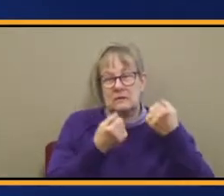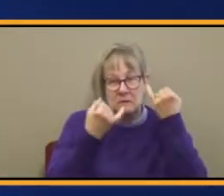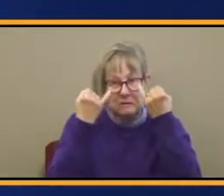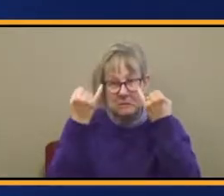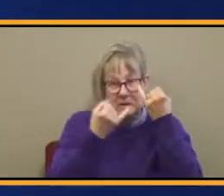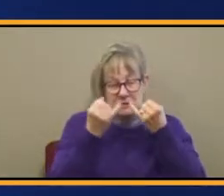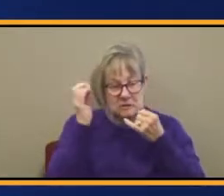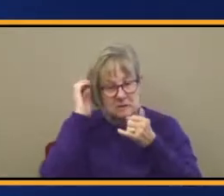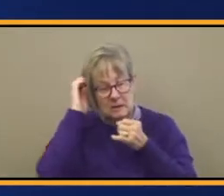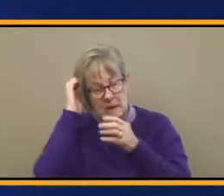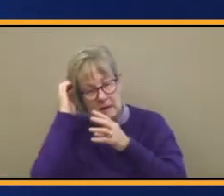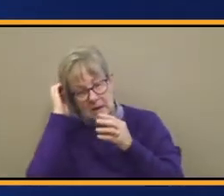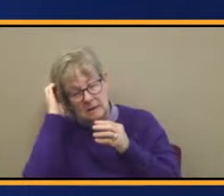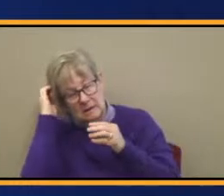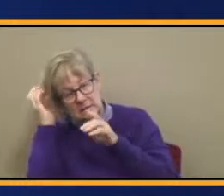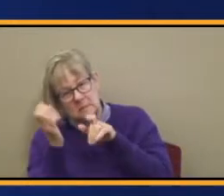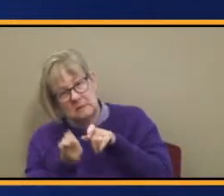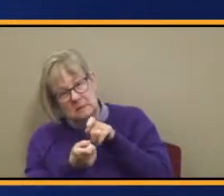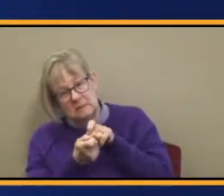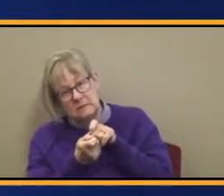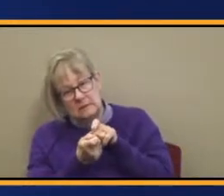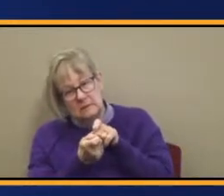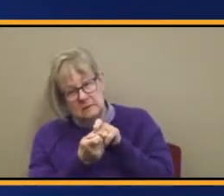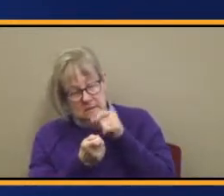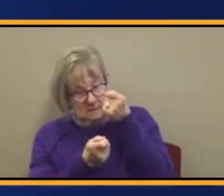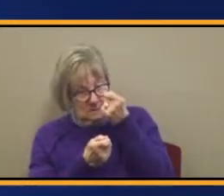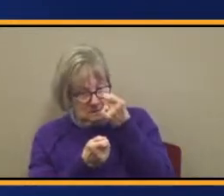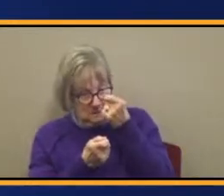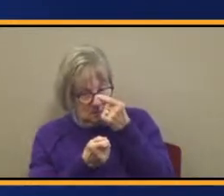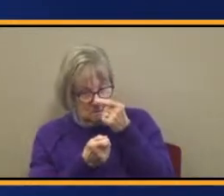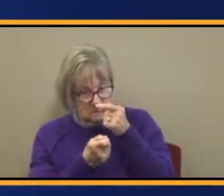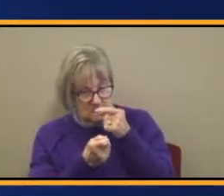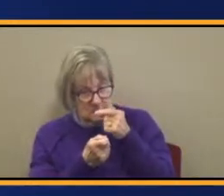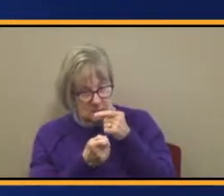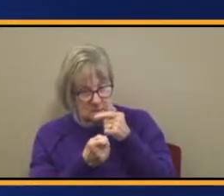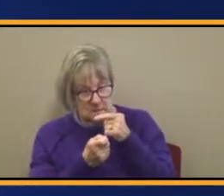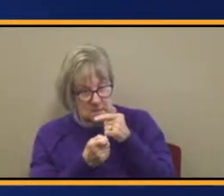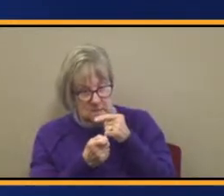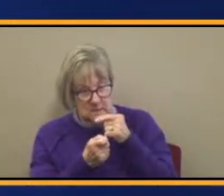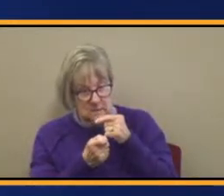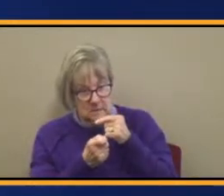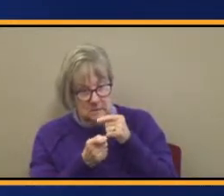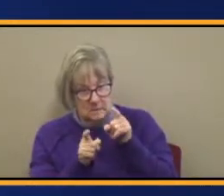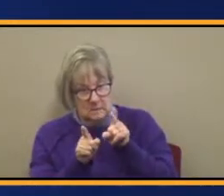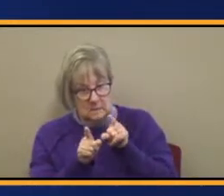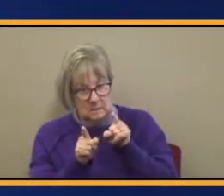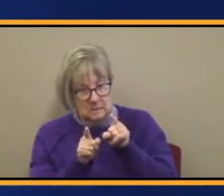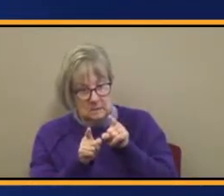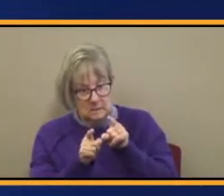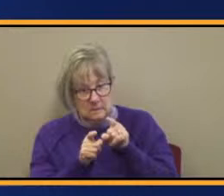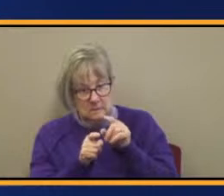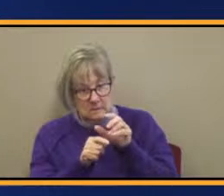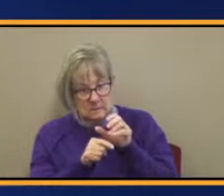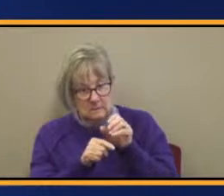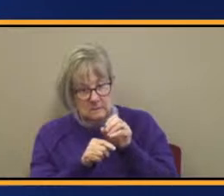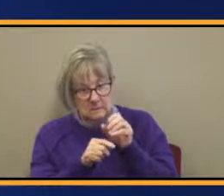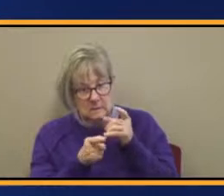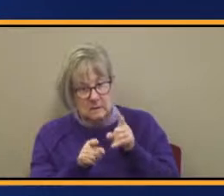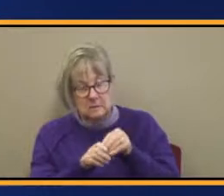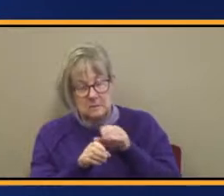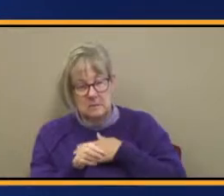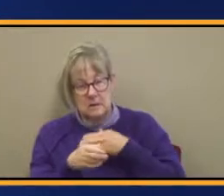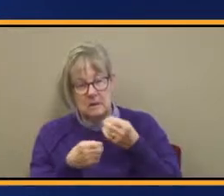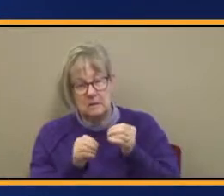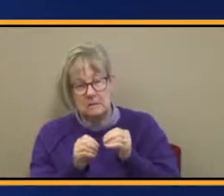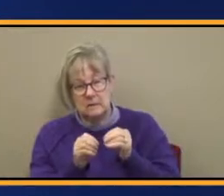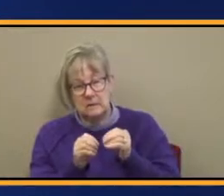And specifically, I mean, I understand historical budget books will probably be good to have in that sense, and I have them in my office already,